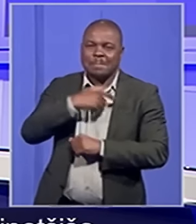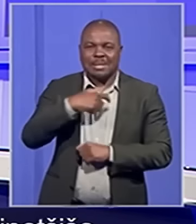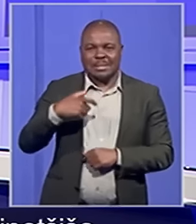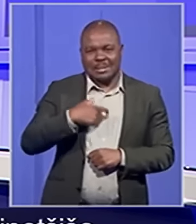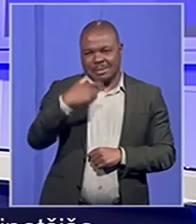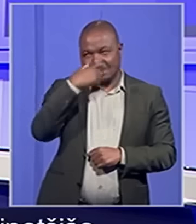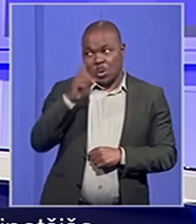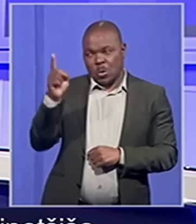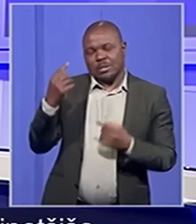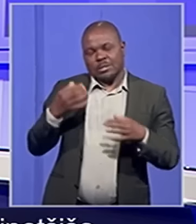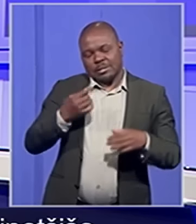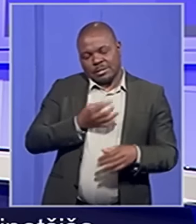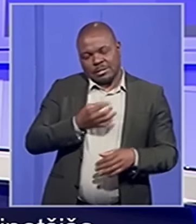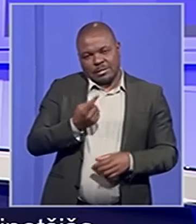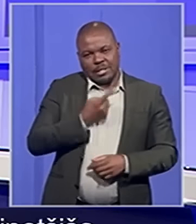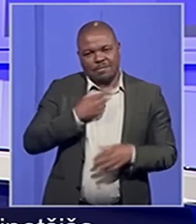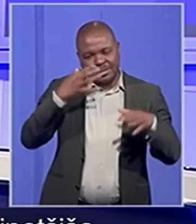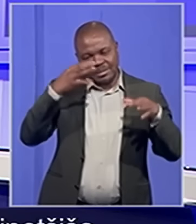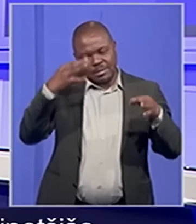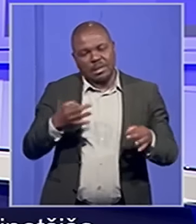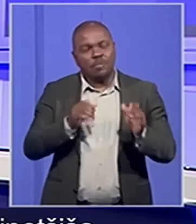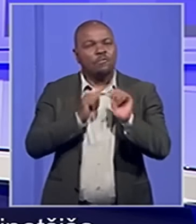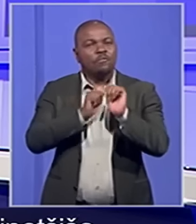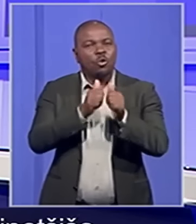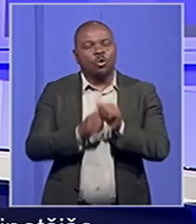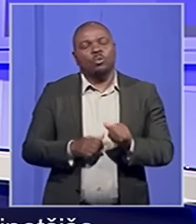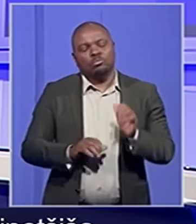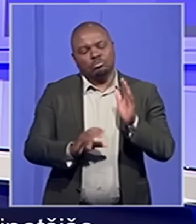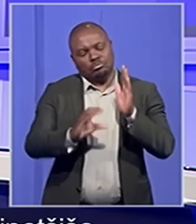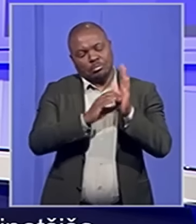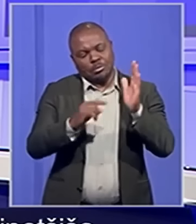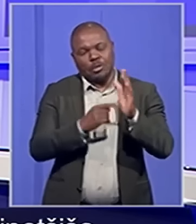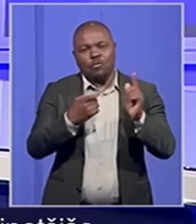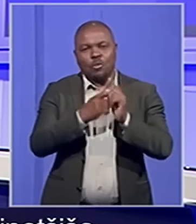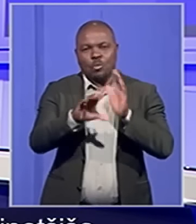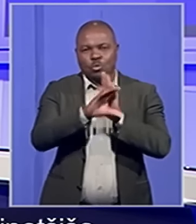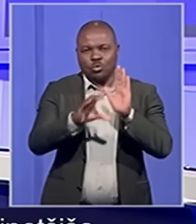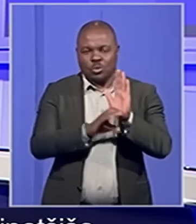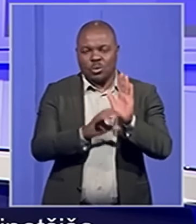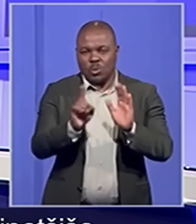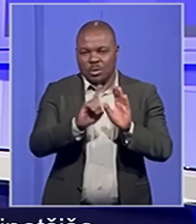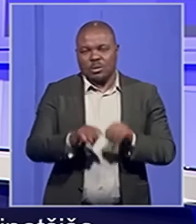tšeago sephetho go ya le ka karolwana ya bolekgolo le masomešupa-4 ya molaotheo.